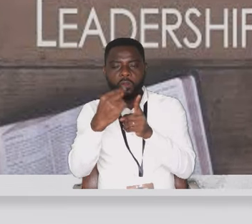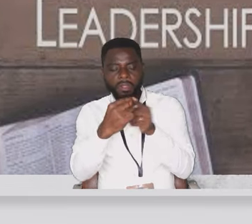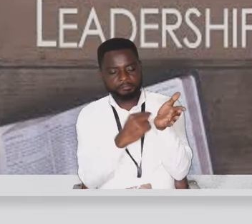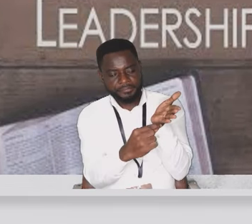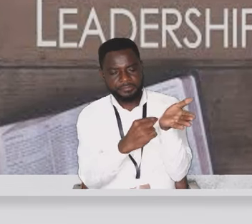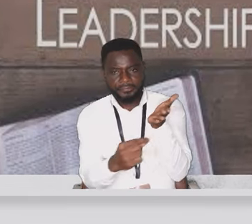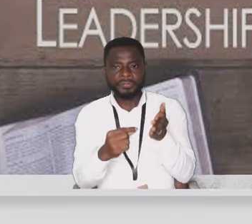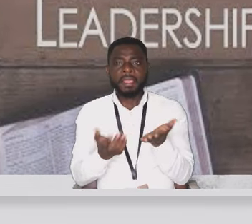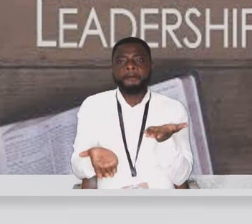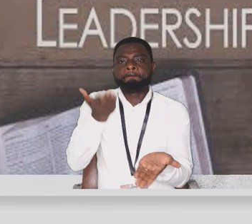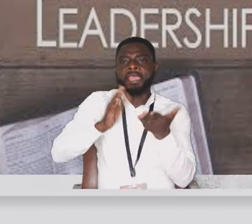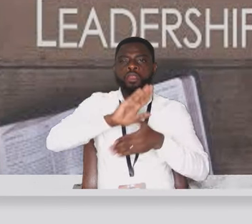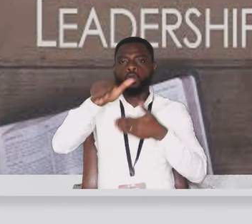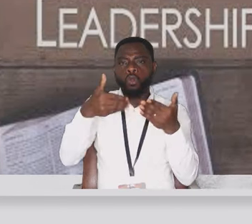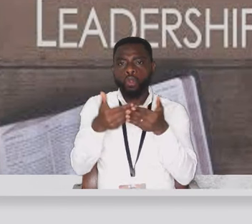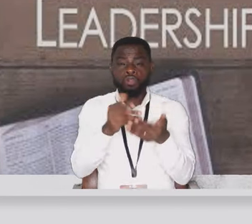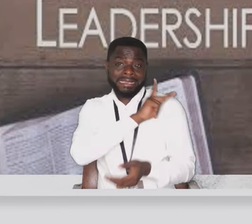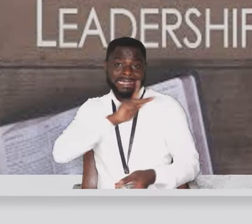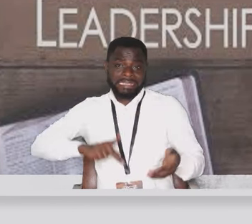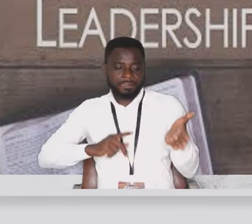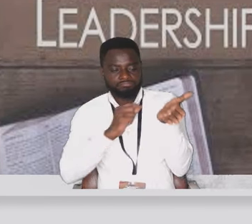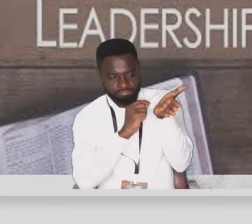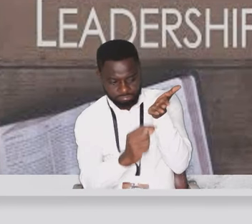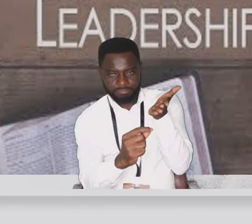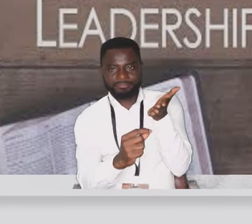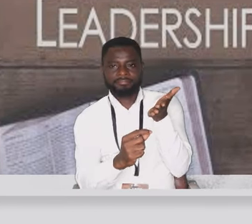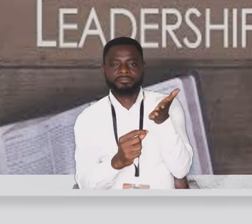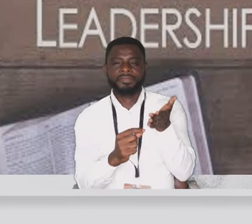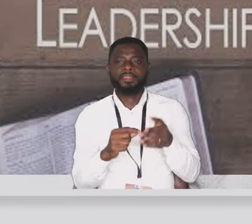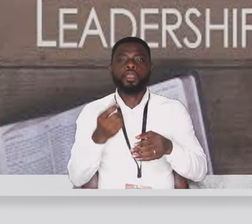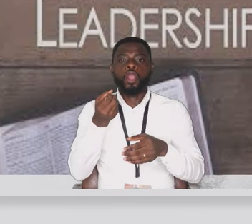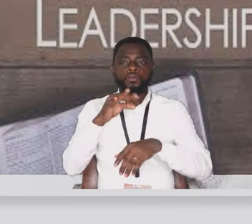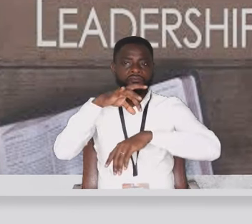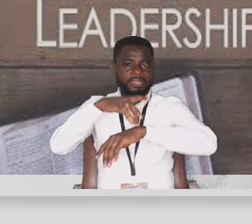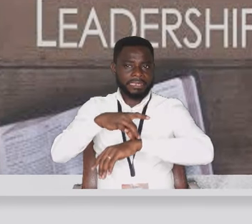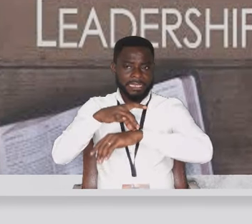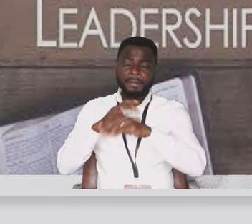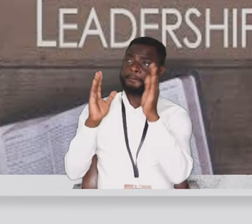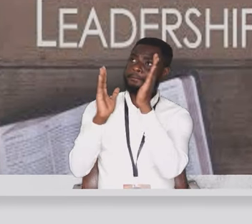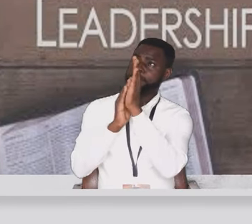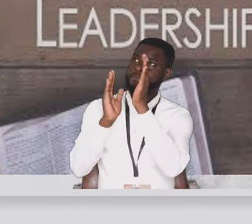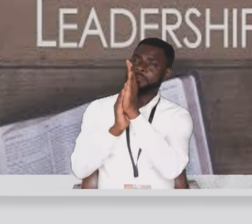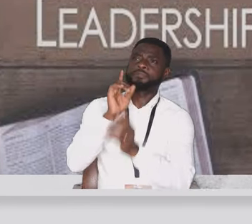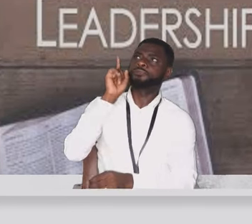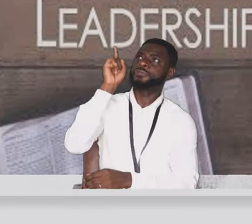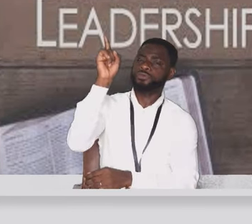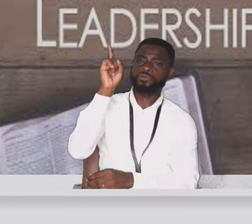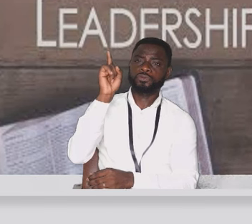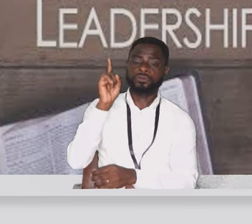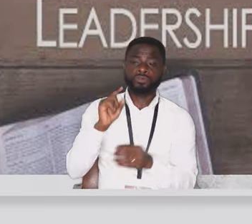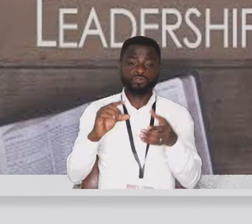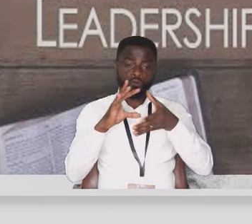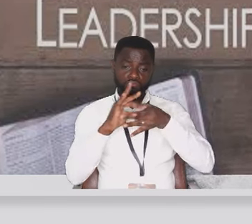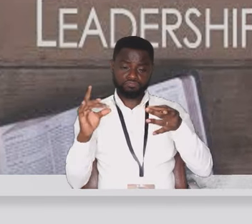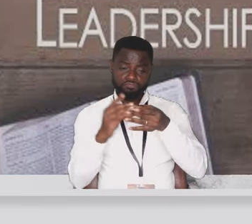all the kings, is underlined, of the earth praise you. So this particular